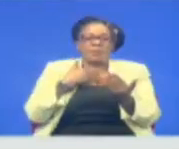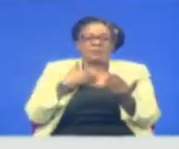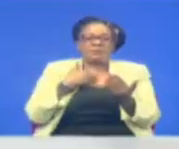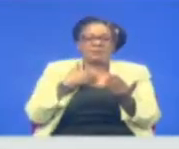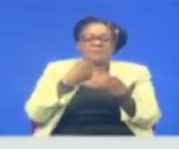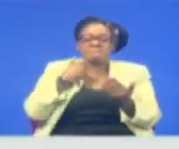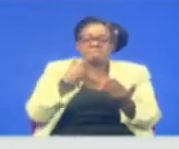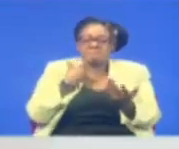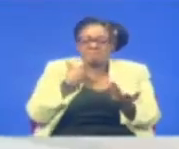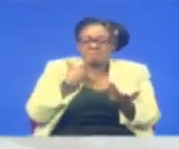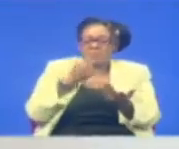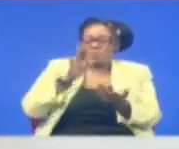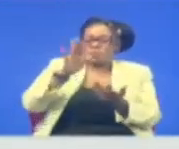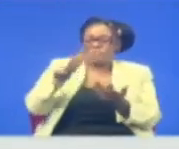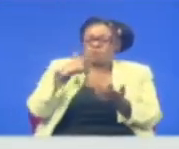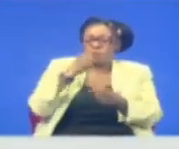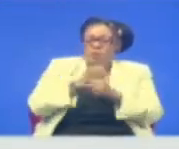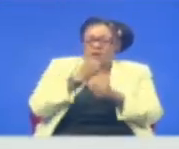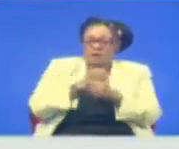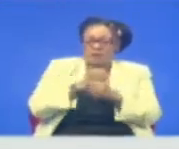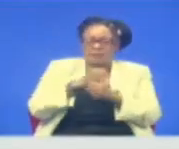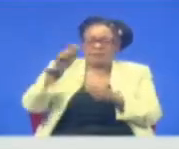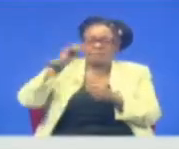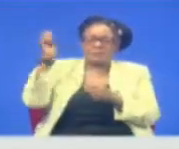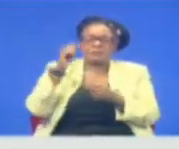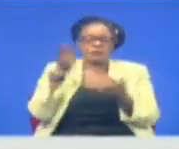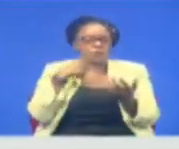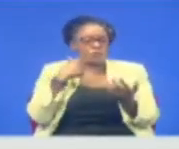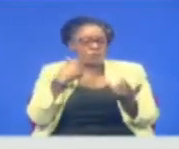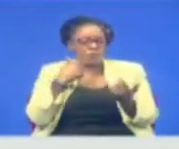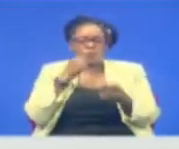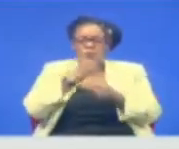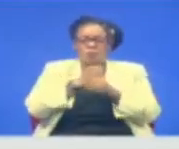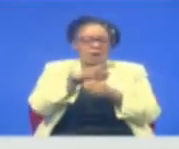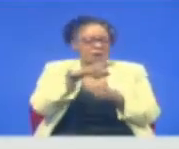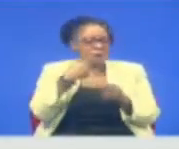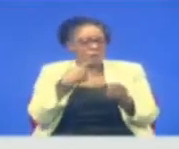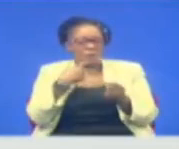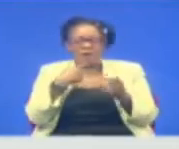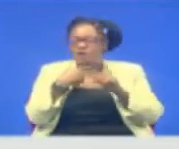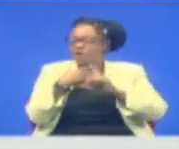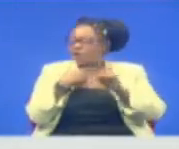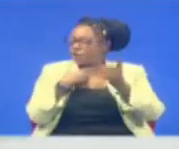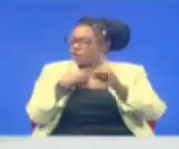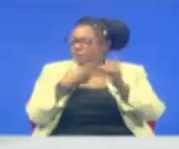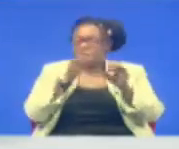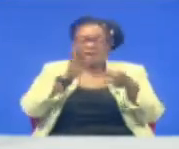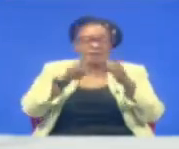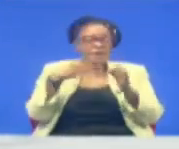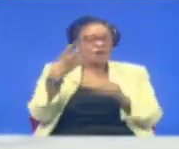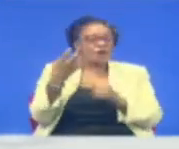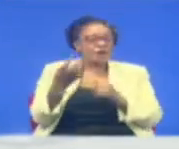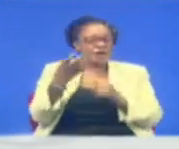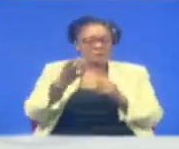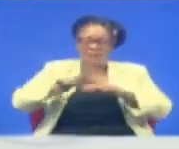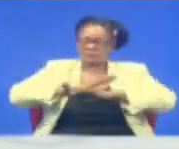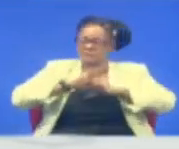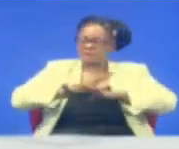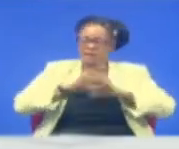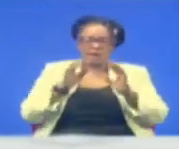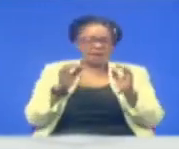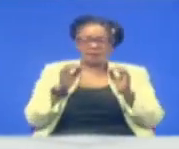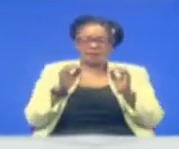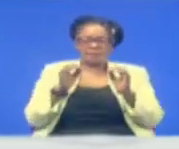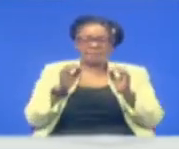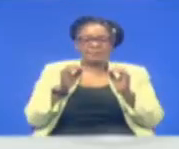watafanya kazi kwa ofisi ya president kina nani? Wale watu watafanya kina nani? Abana, if ODM is not satisfied with